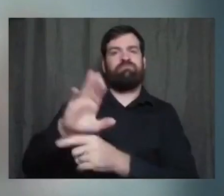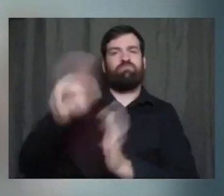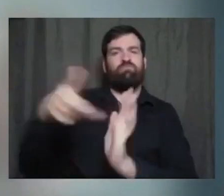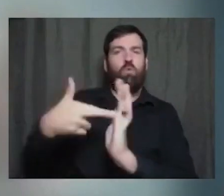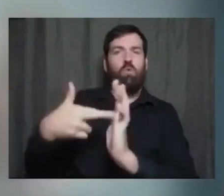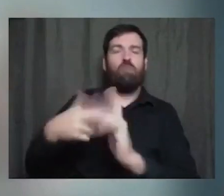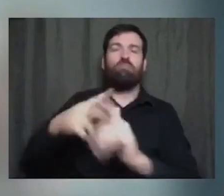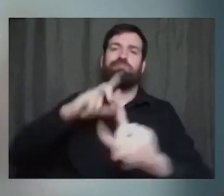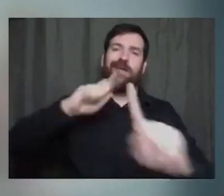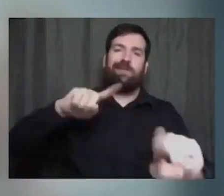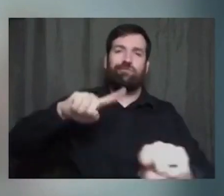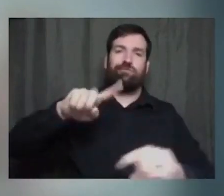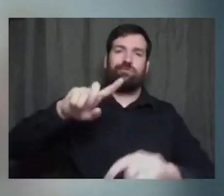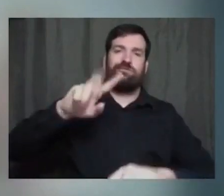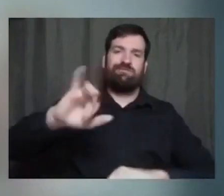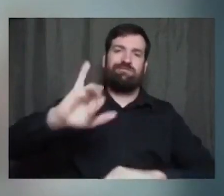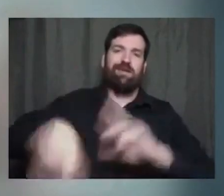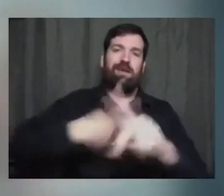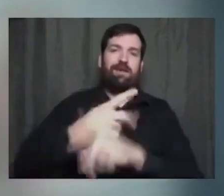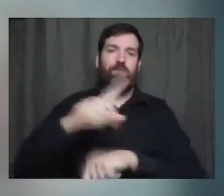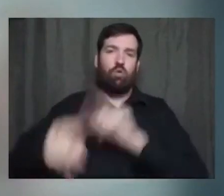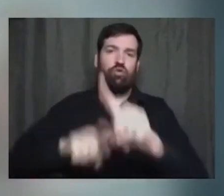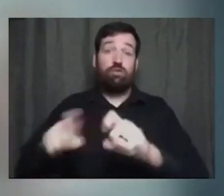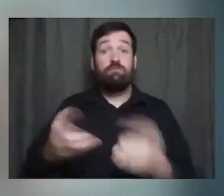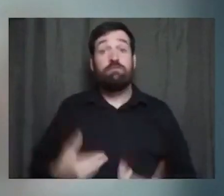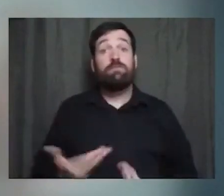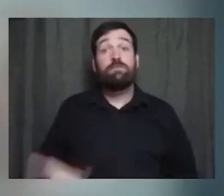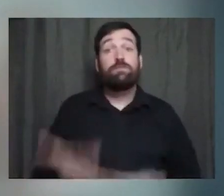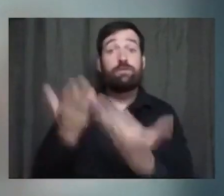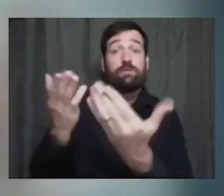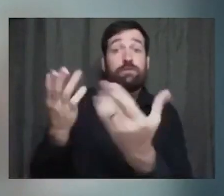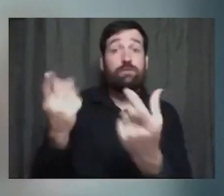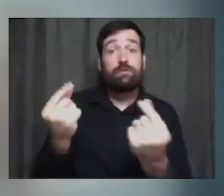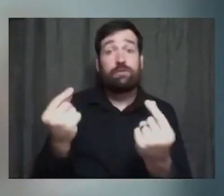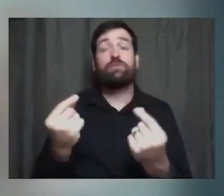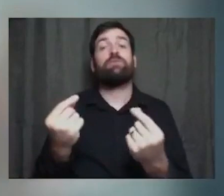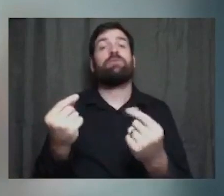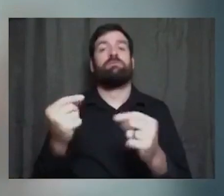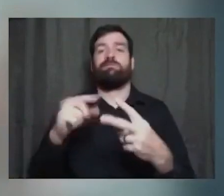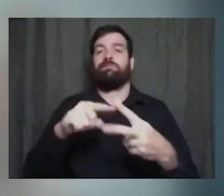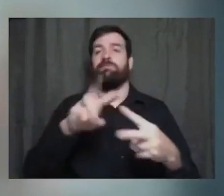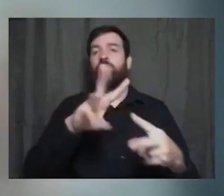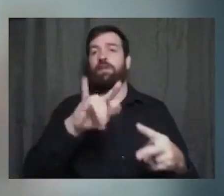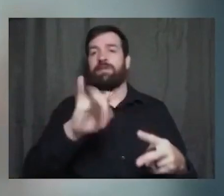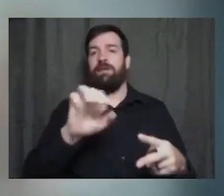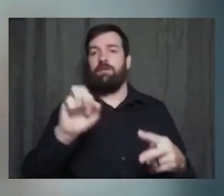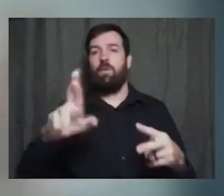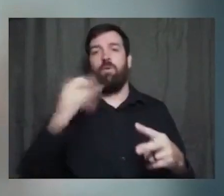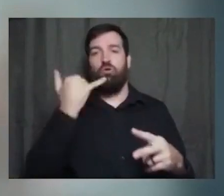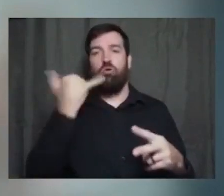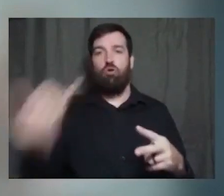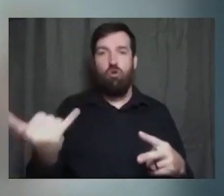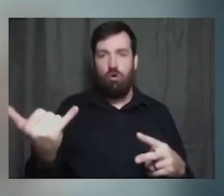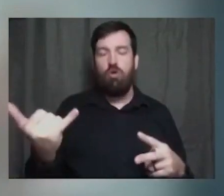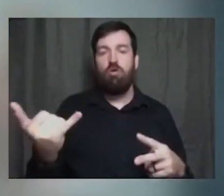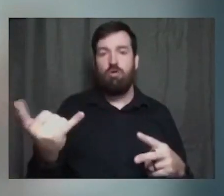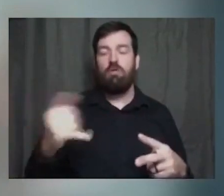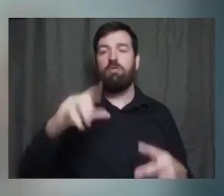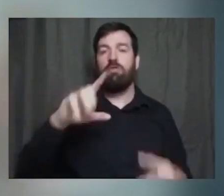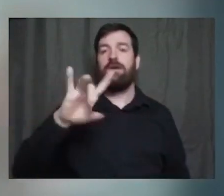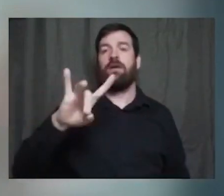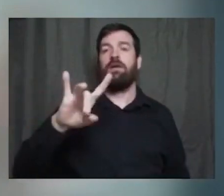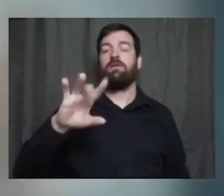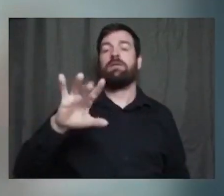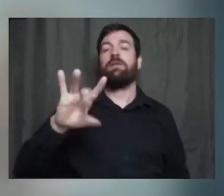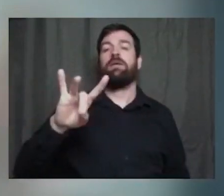that. I would encourage her to go online either to savelifenow.org, or she can give our medical team a call. It's